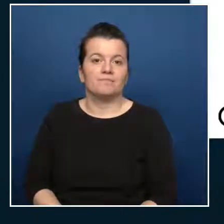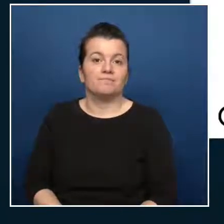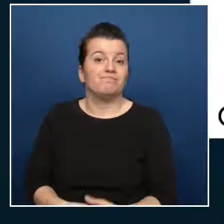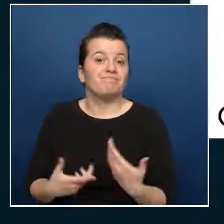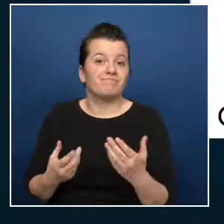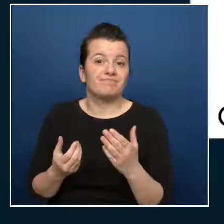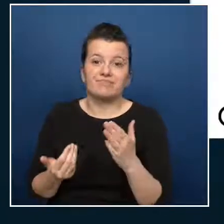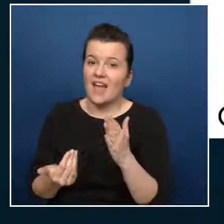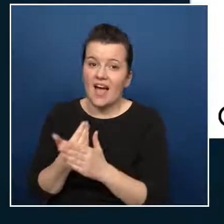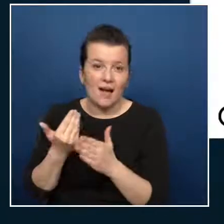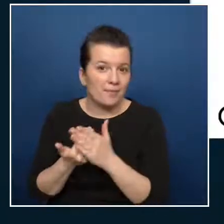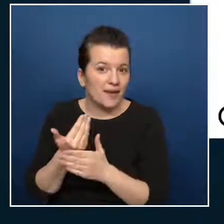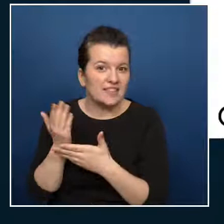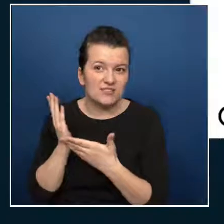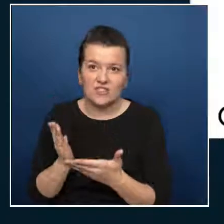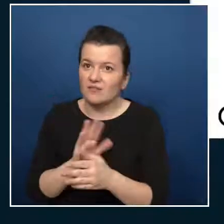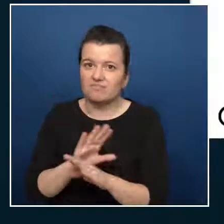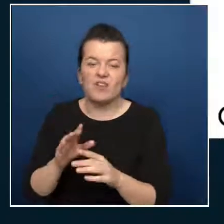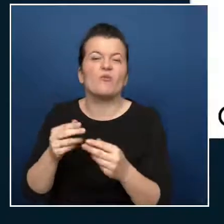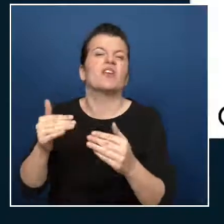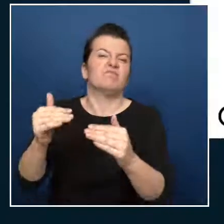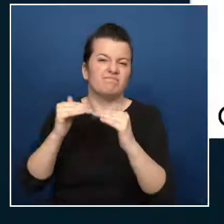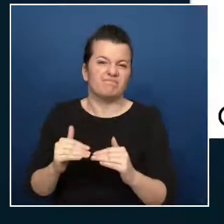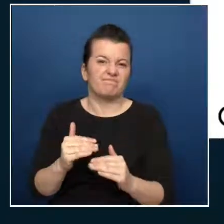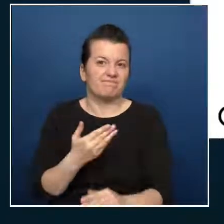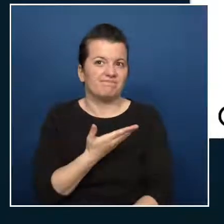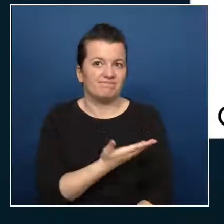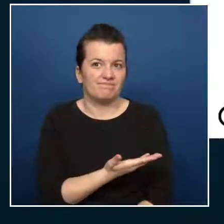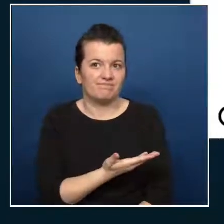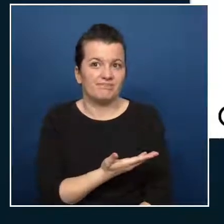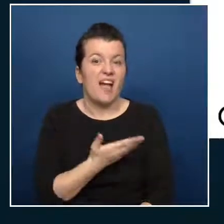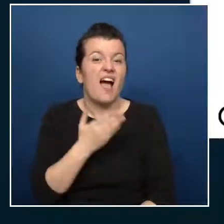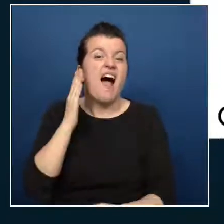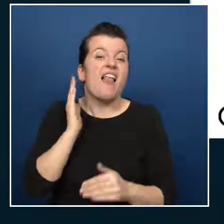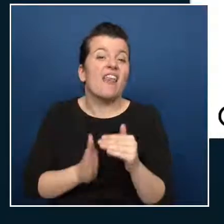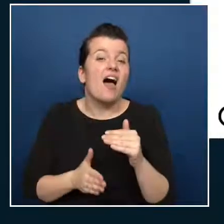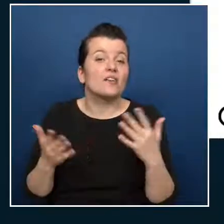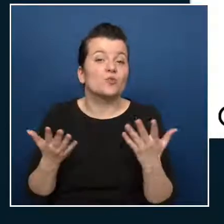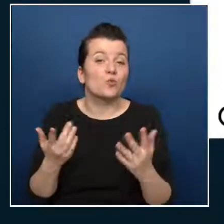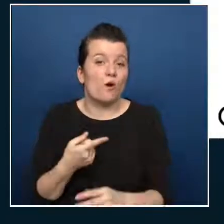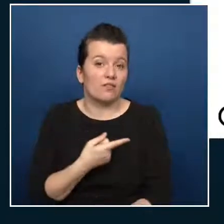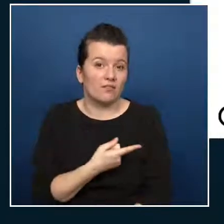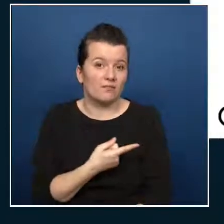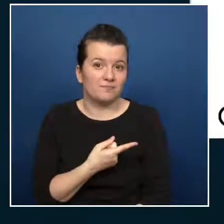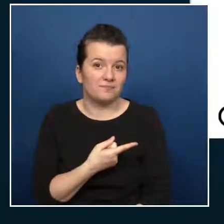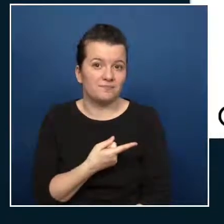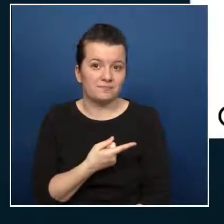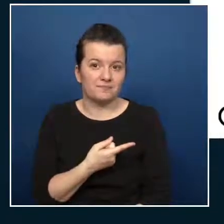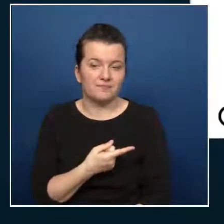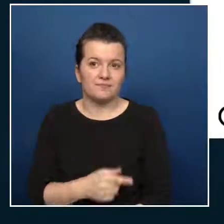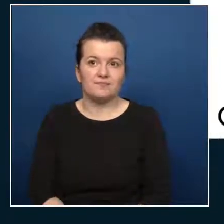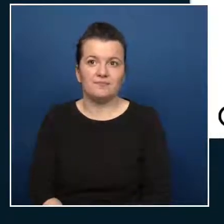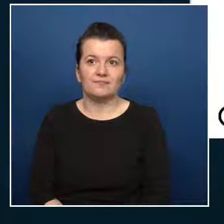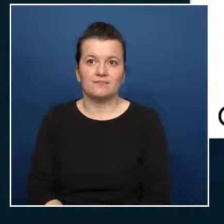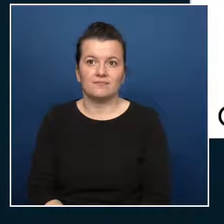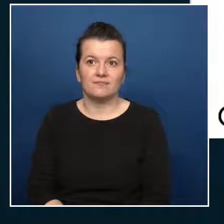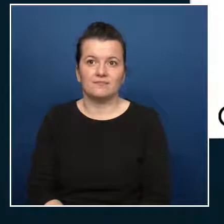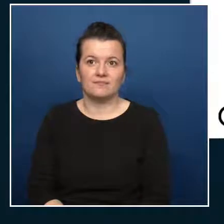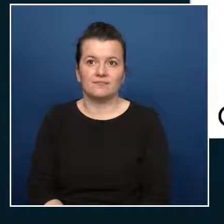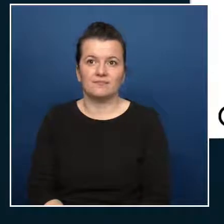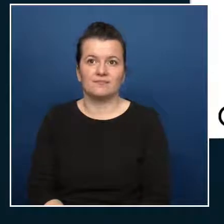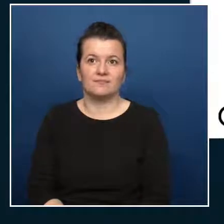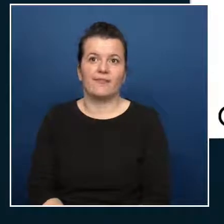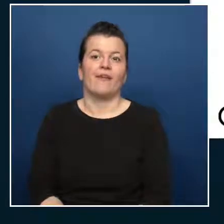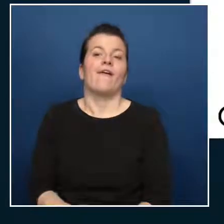did is lastly we tried the last resort. So we went back and tried